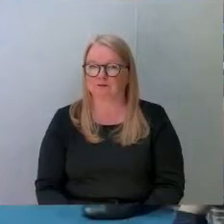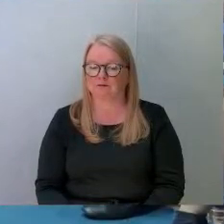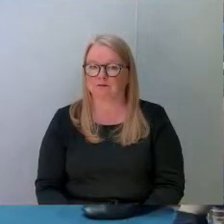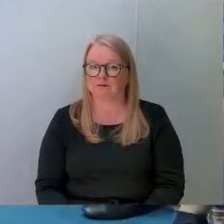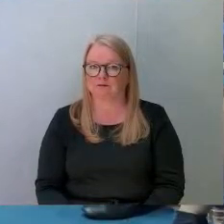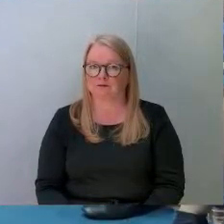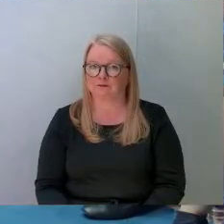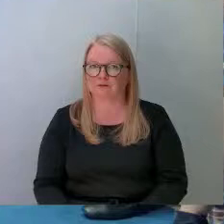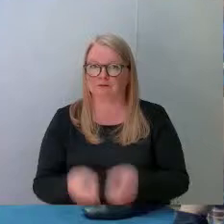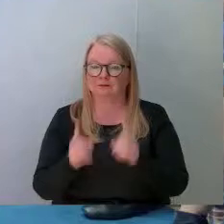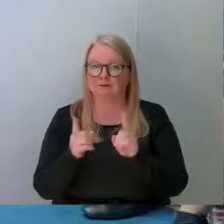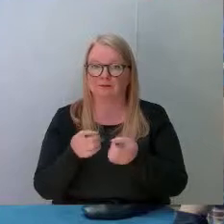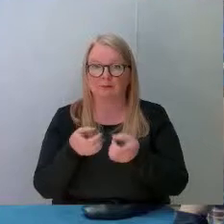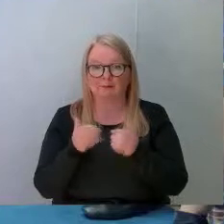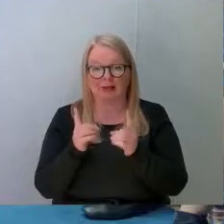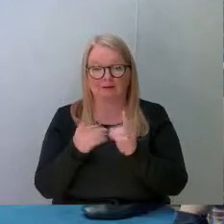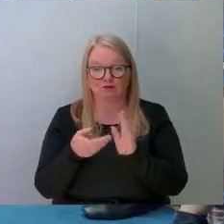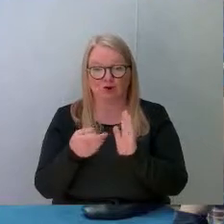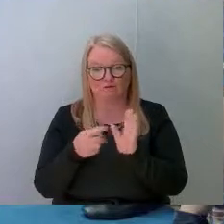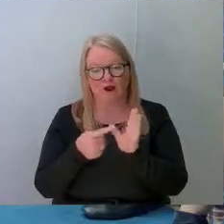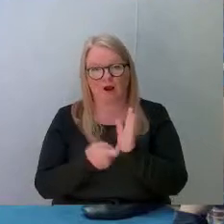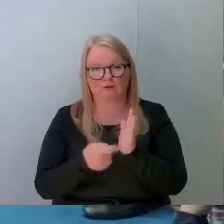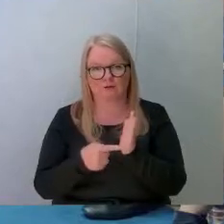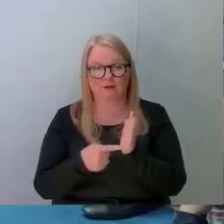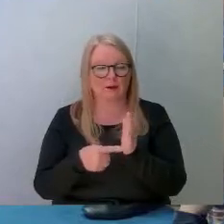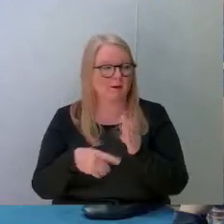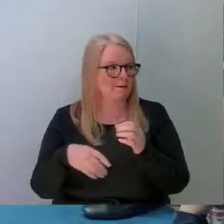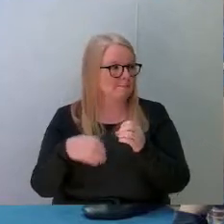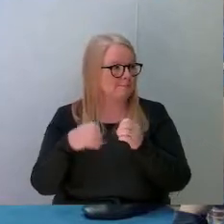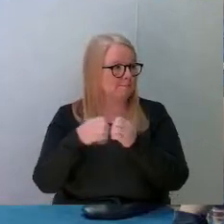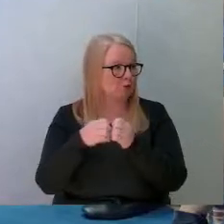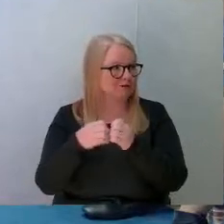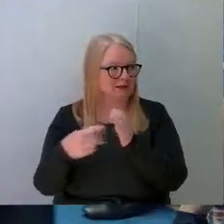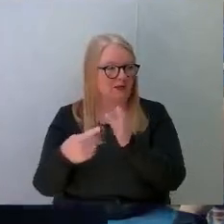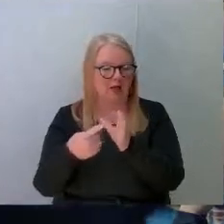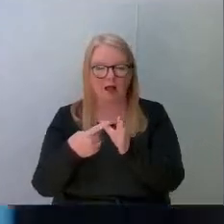For the degree of Master of Arts, Bozidar Anarov.